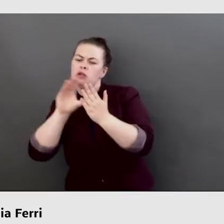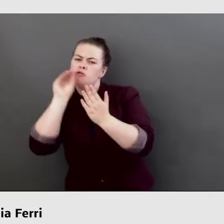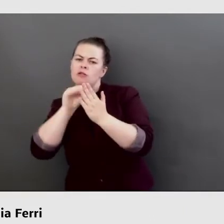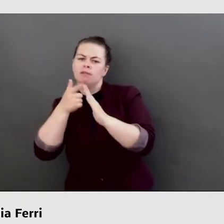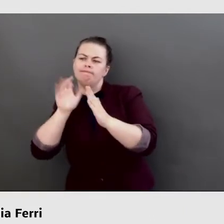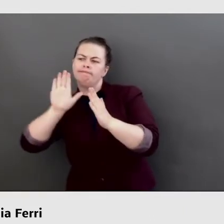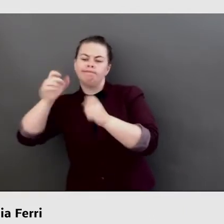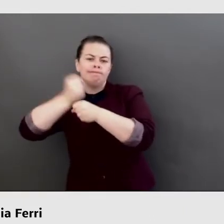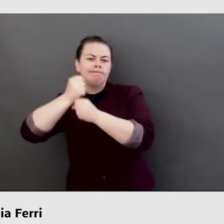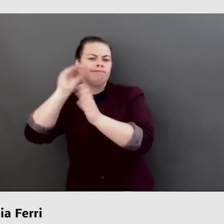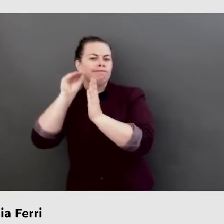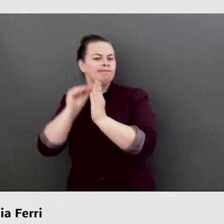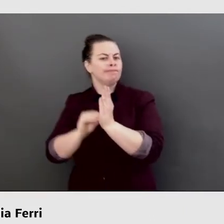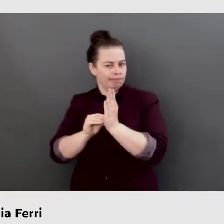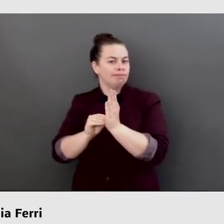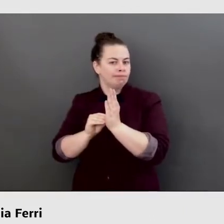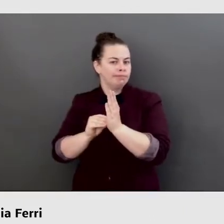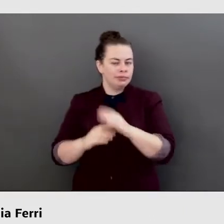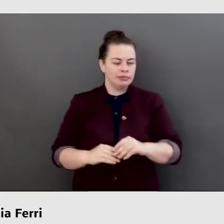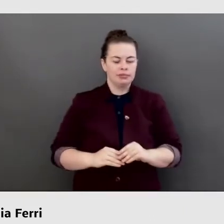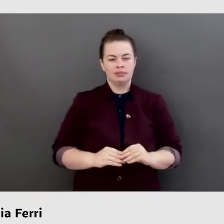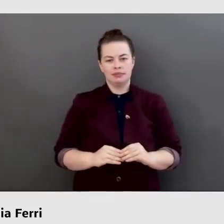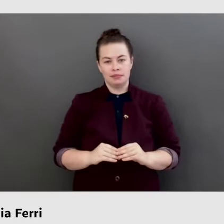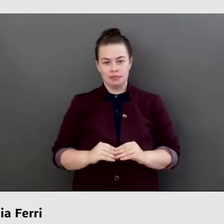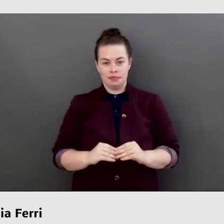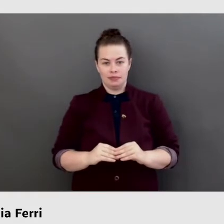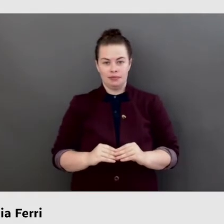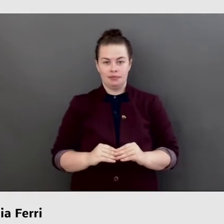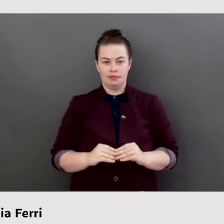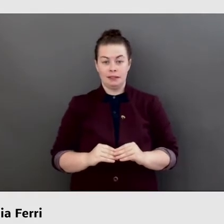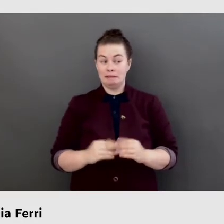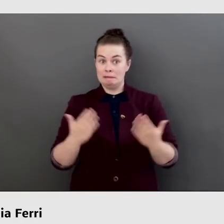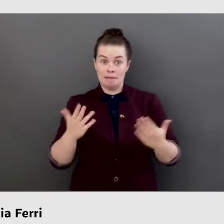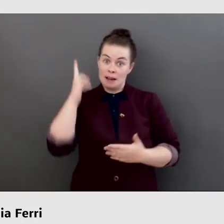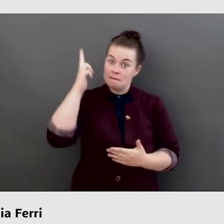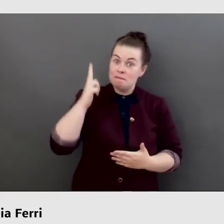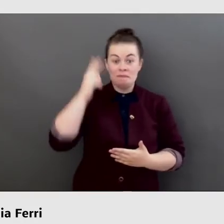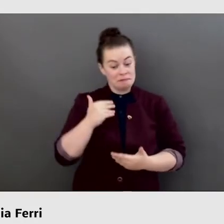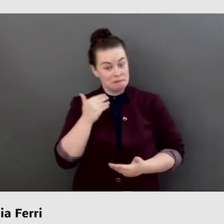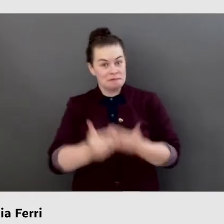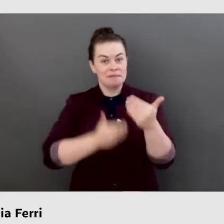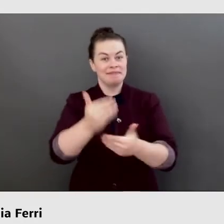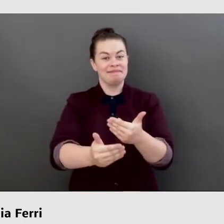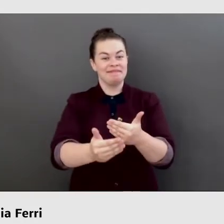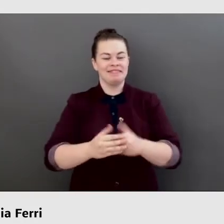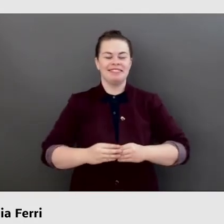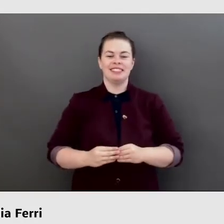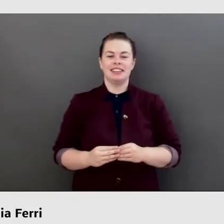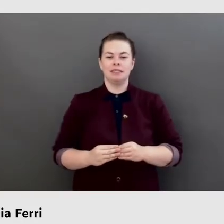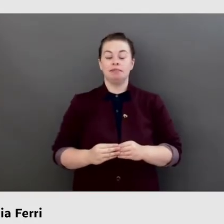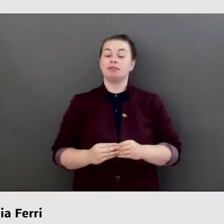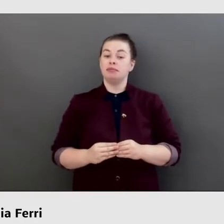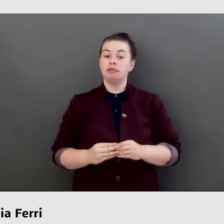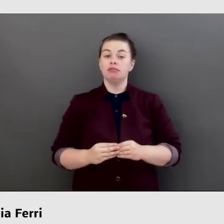COVID-19 and what lesson can be learned from the action that the EU has taken. Let's get